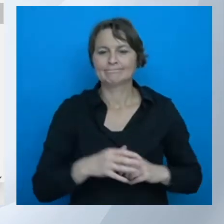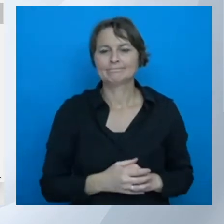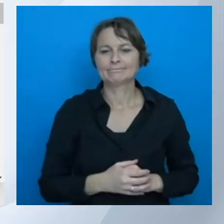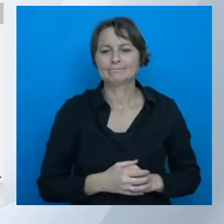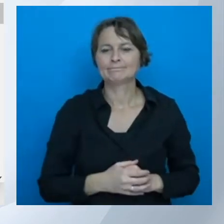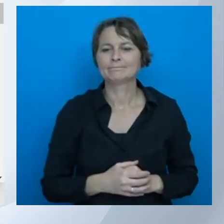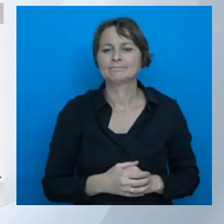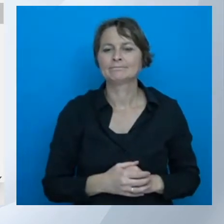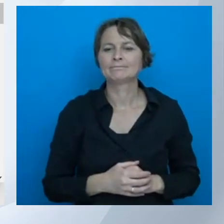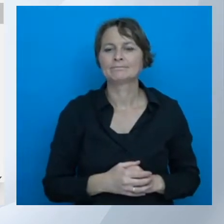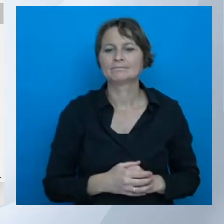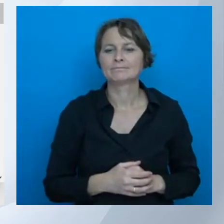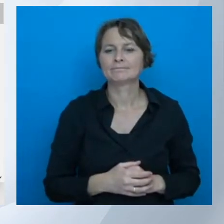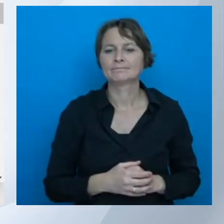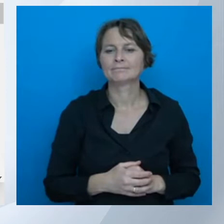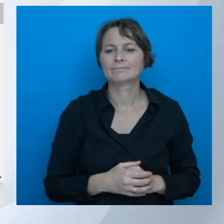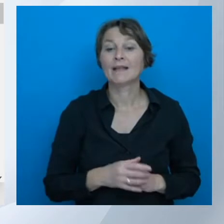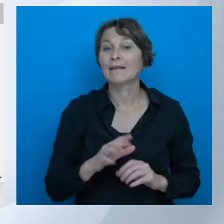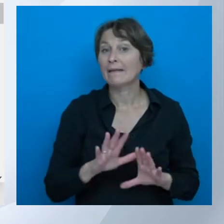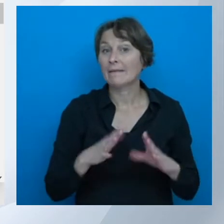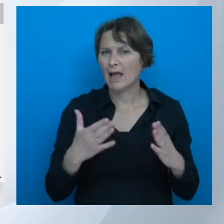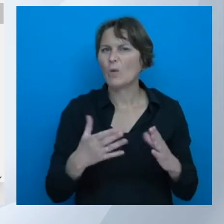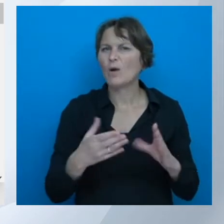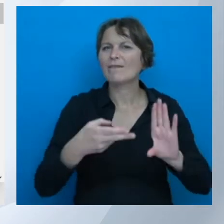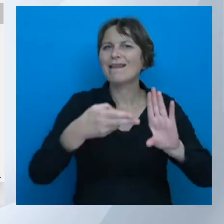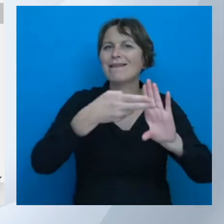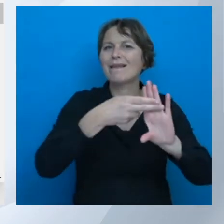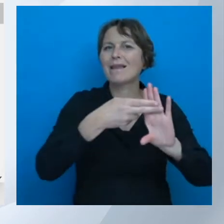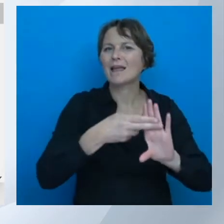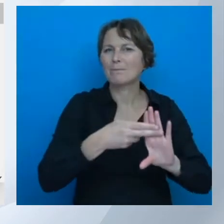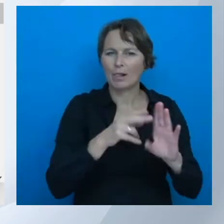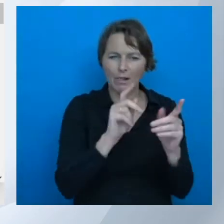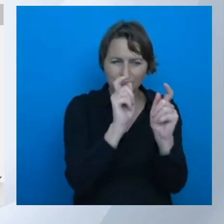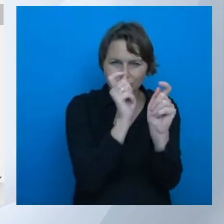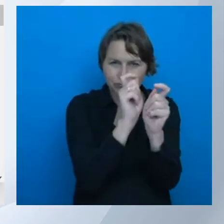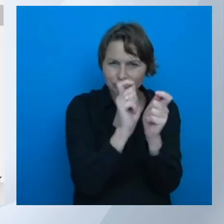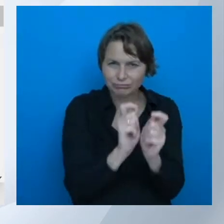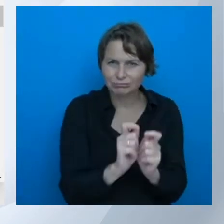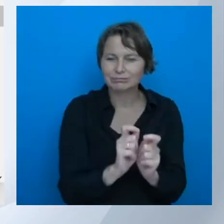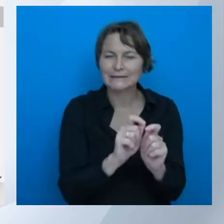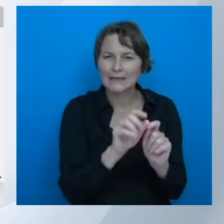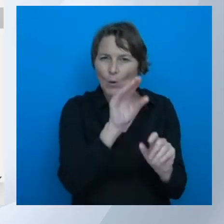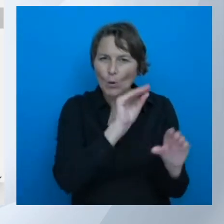is going to help us with it. And in the end, we can see that we have